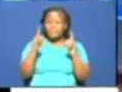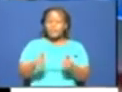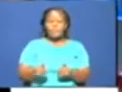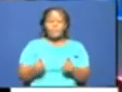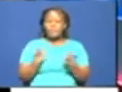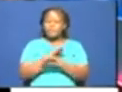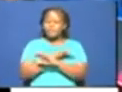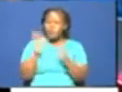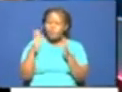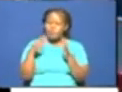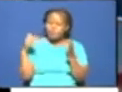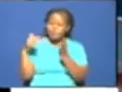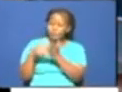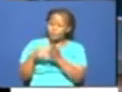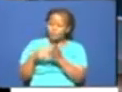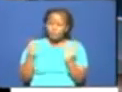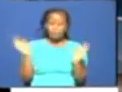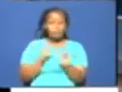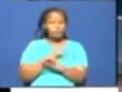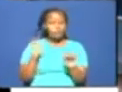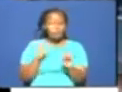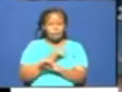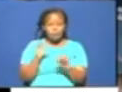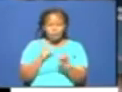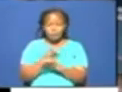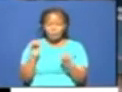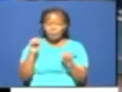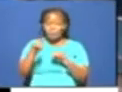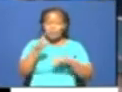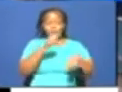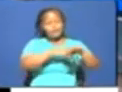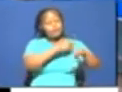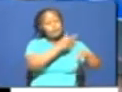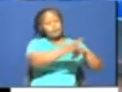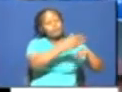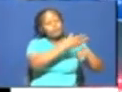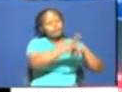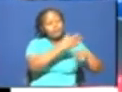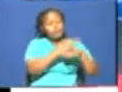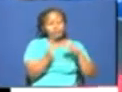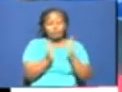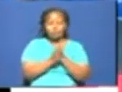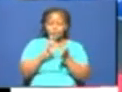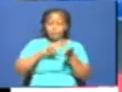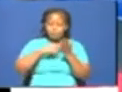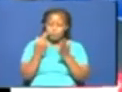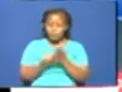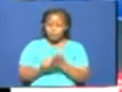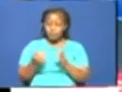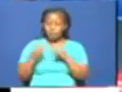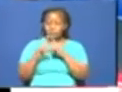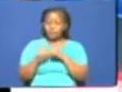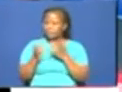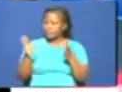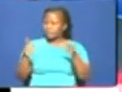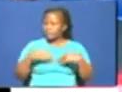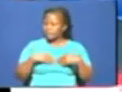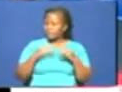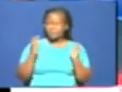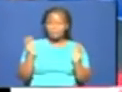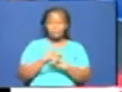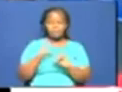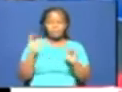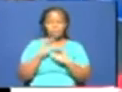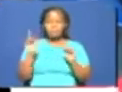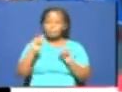start-stop nation. This is a waste of time and resources and should not be entrenched in Kenyan